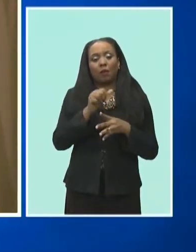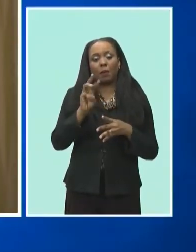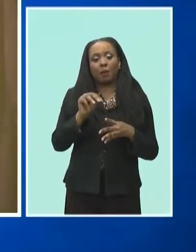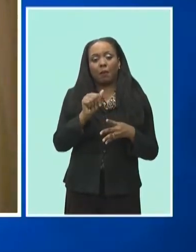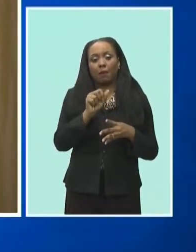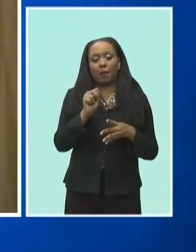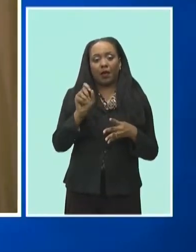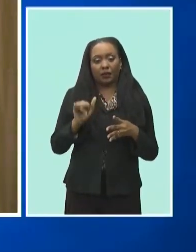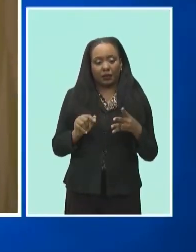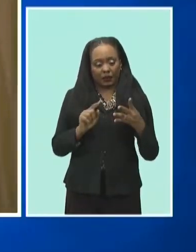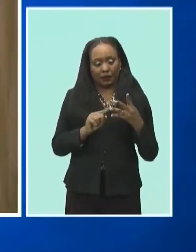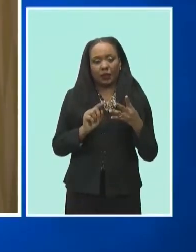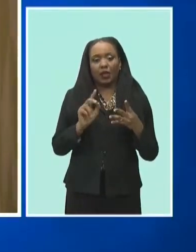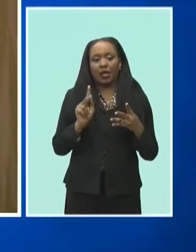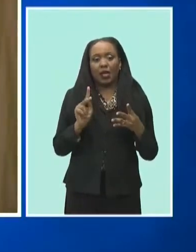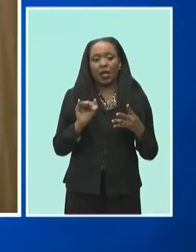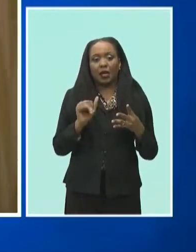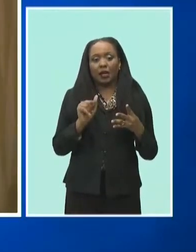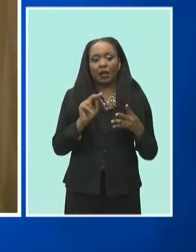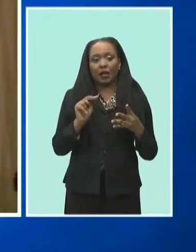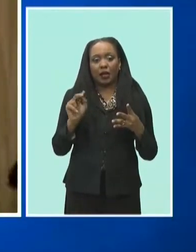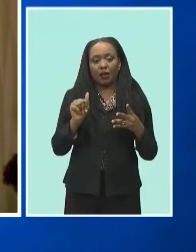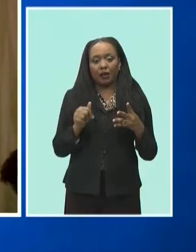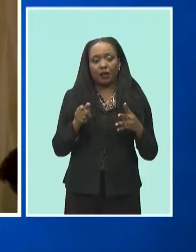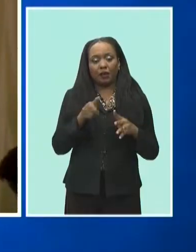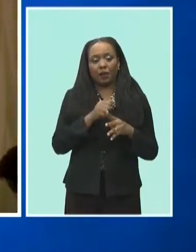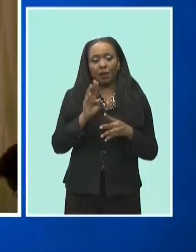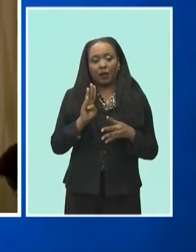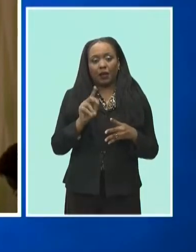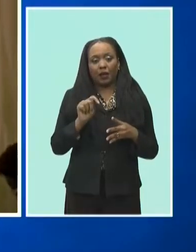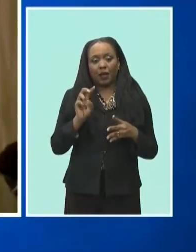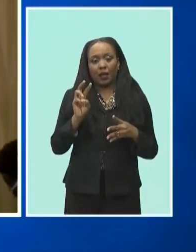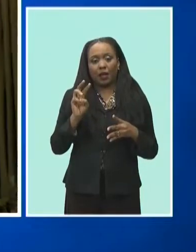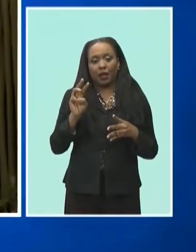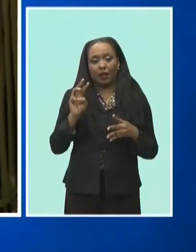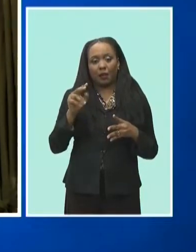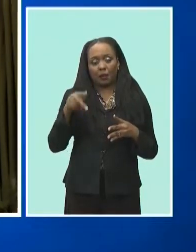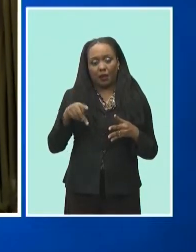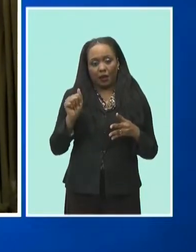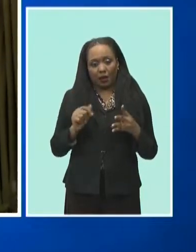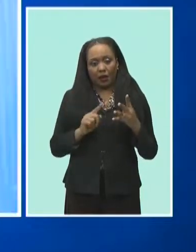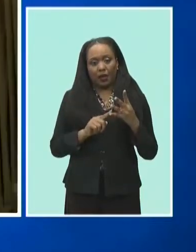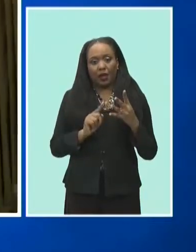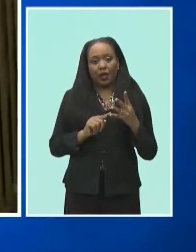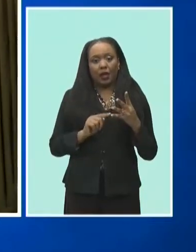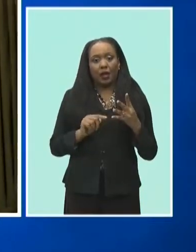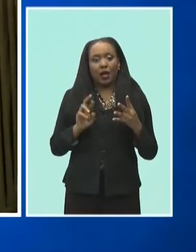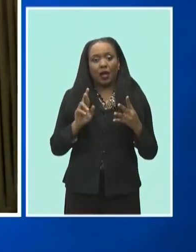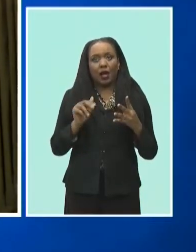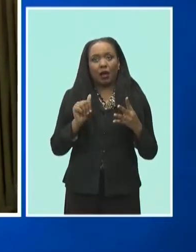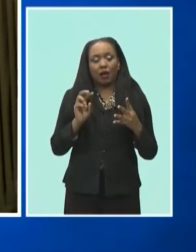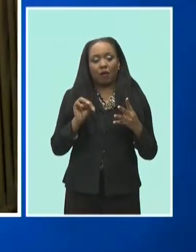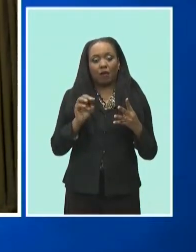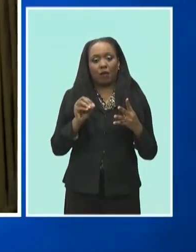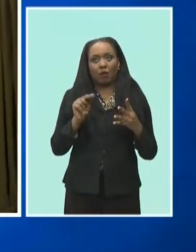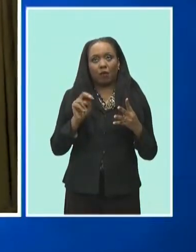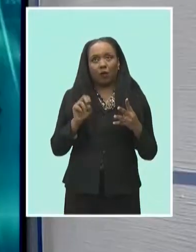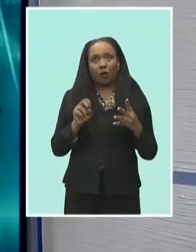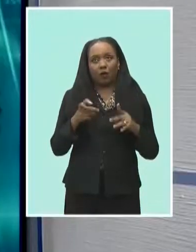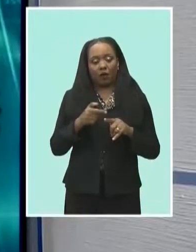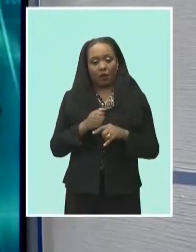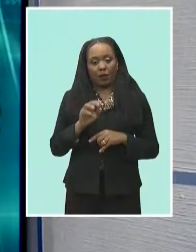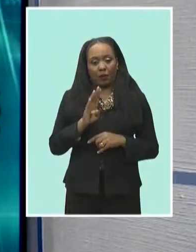of the Barbados Tourism Product Authority, and Lieutenant Ramon Blackman of the Barbados Defense